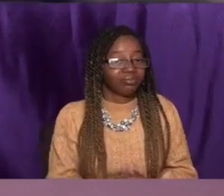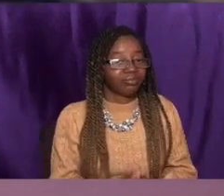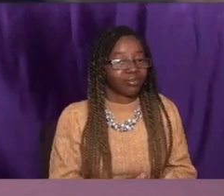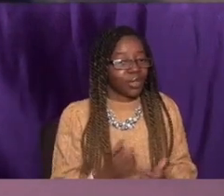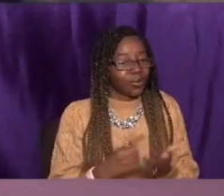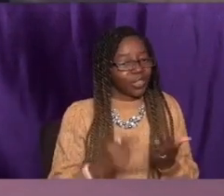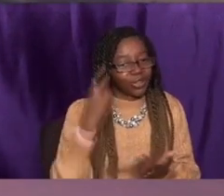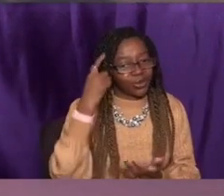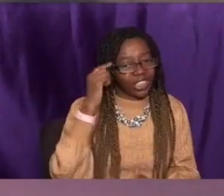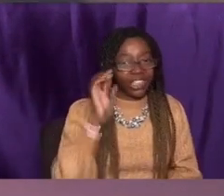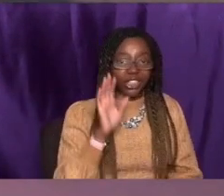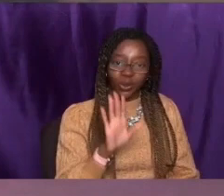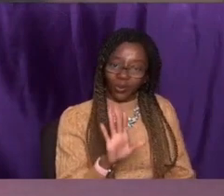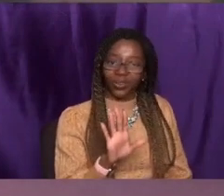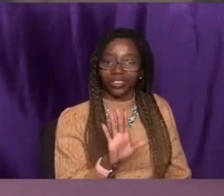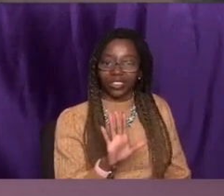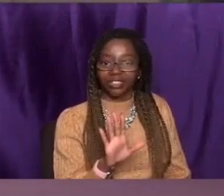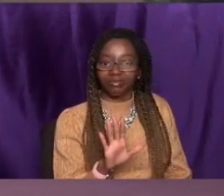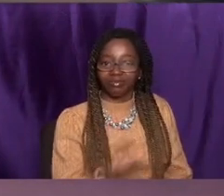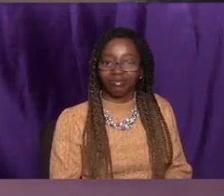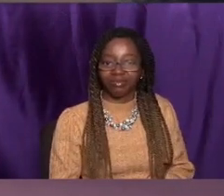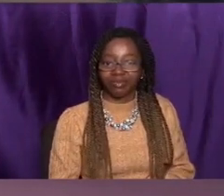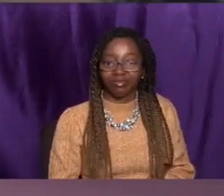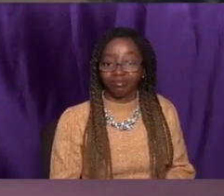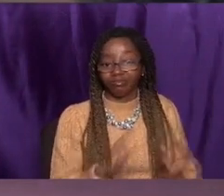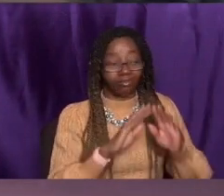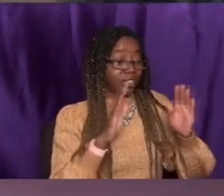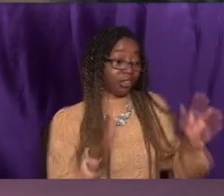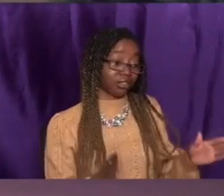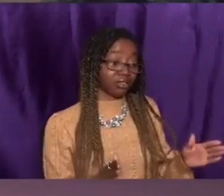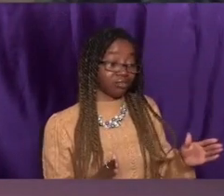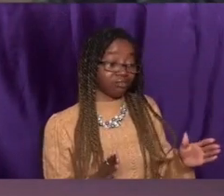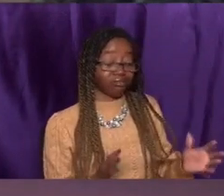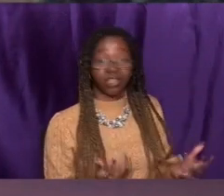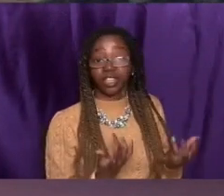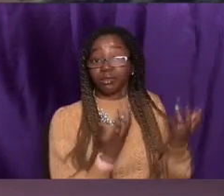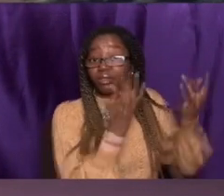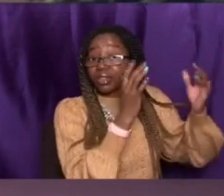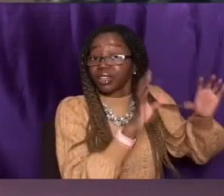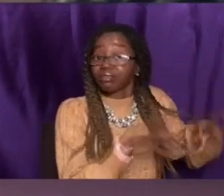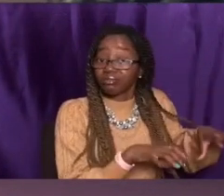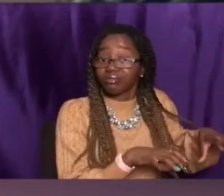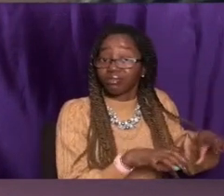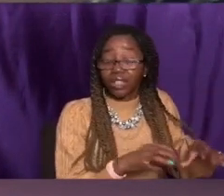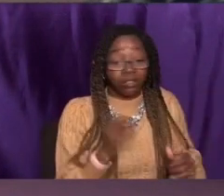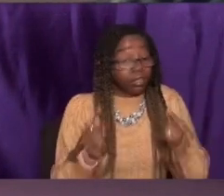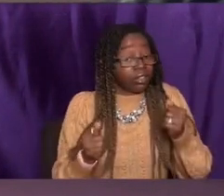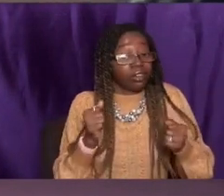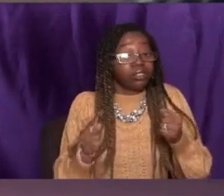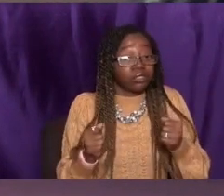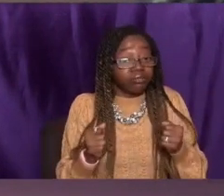What you think is yours? That house, it can burn down. That car,